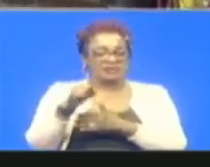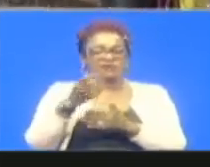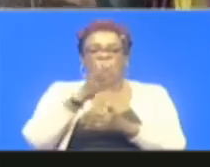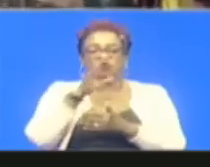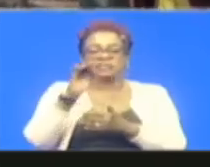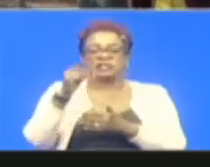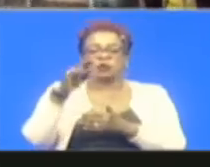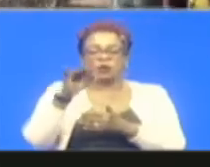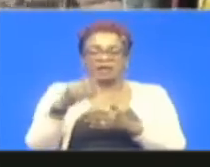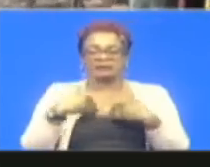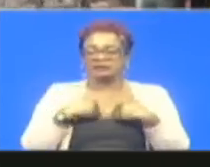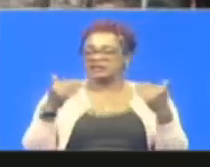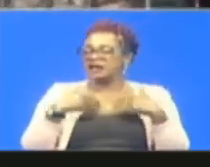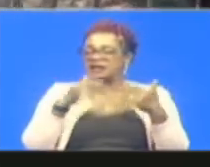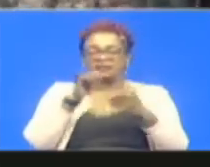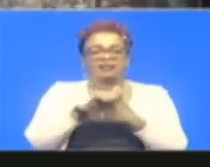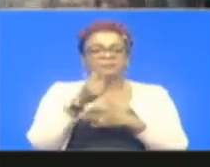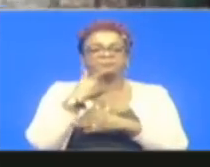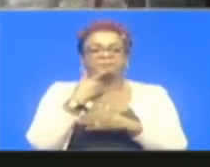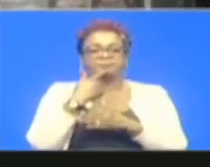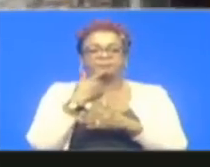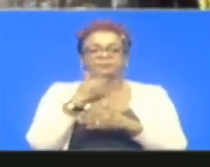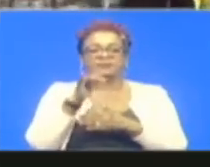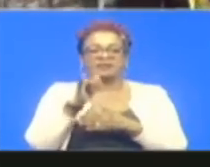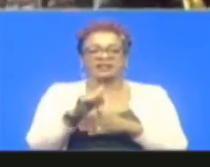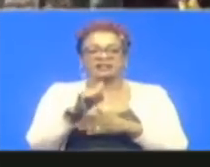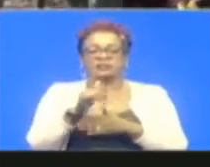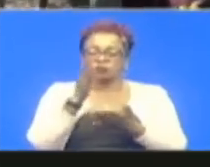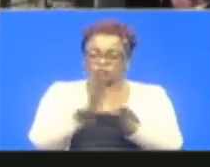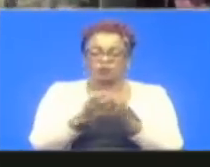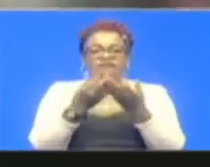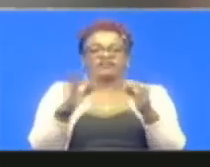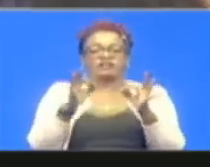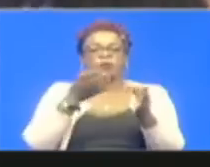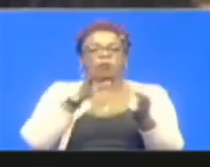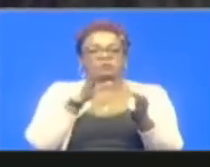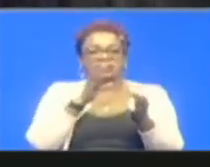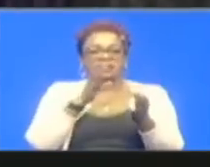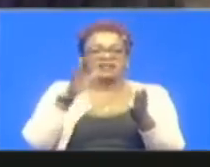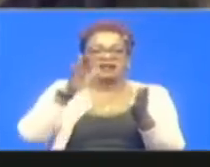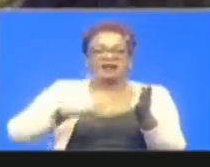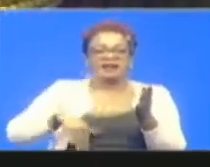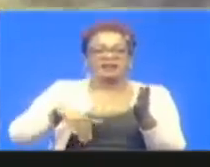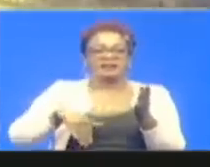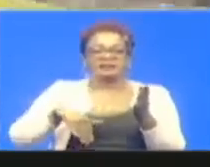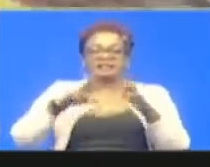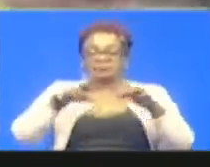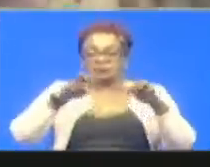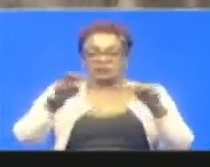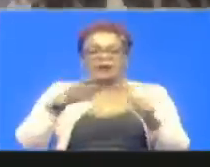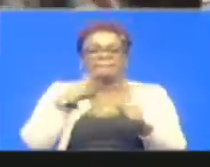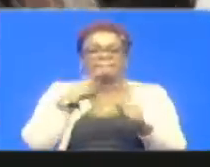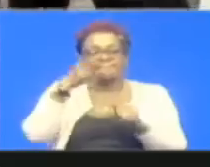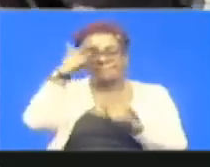Chelugui is denying this, insisting that the aquifer is actually fresh water. The delay in exploitation, he says, is because